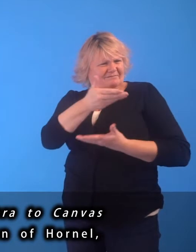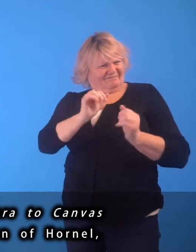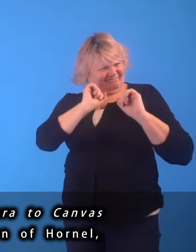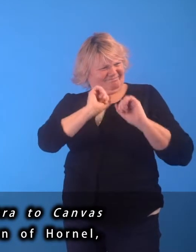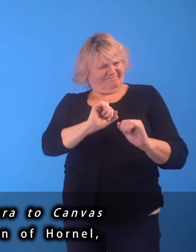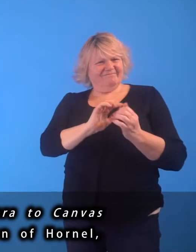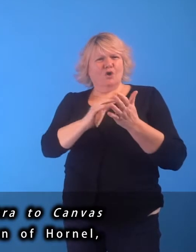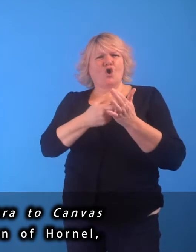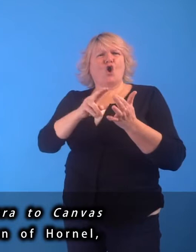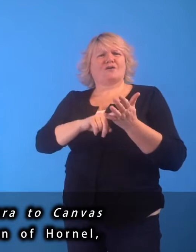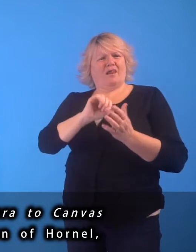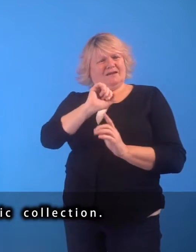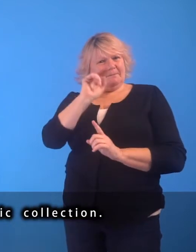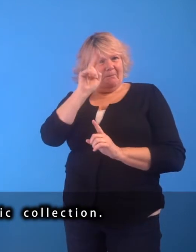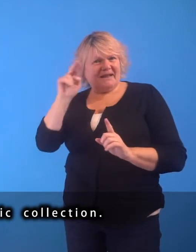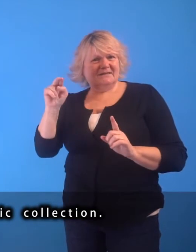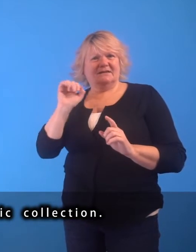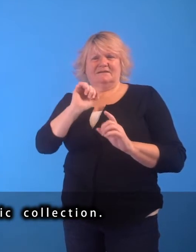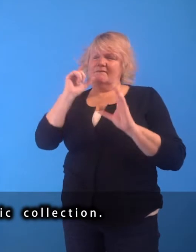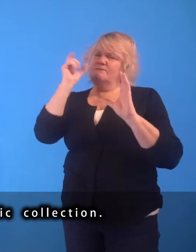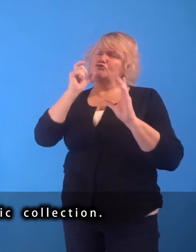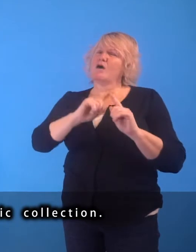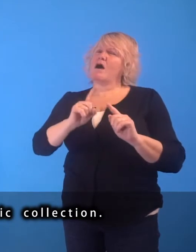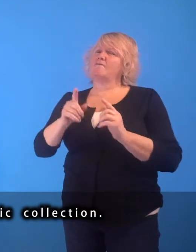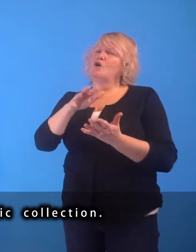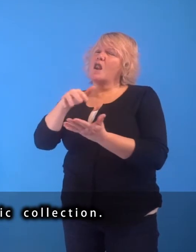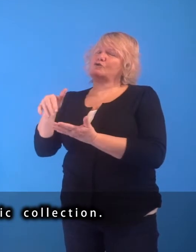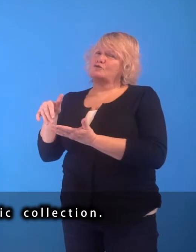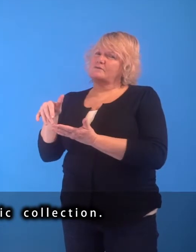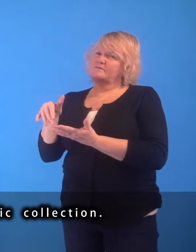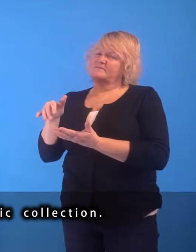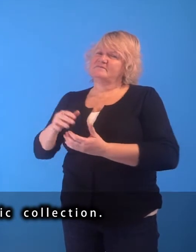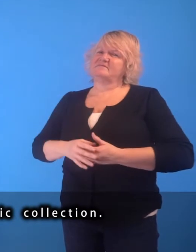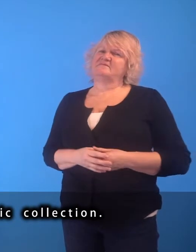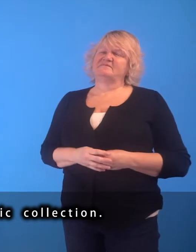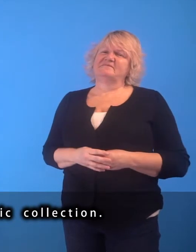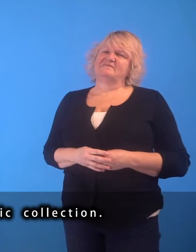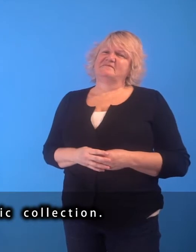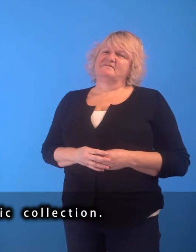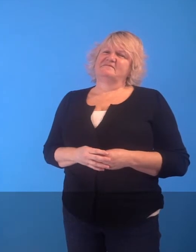discussion of Hornel, his paintings, and his photographic collection.